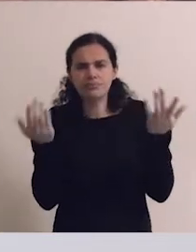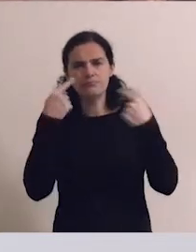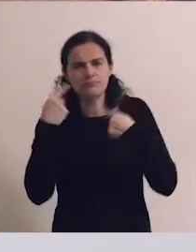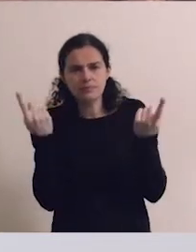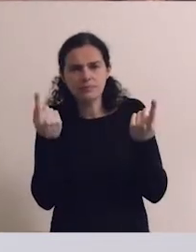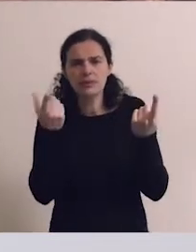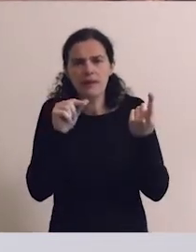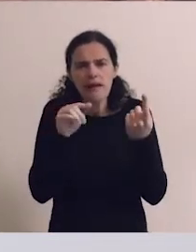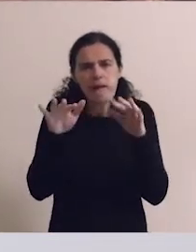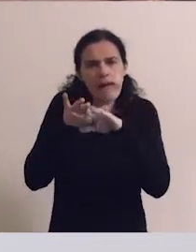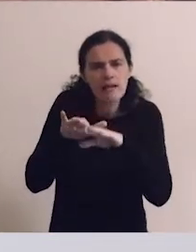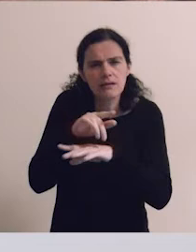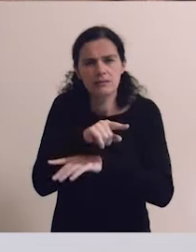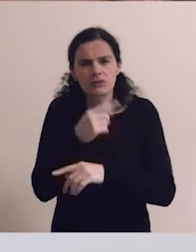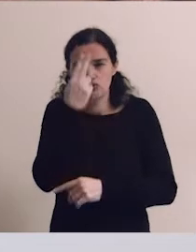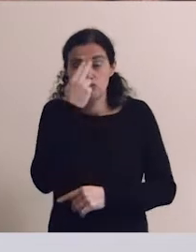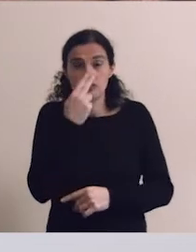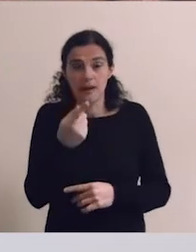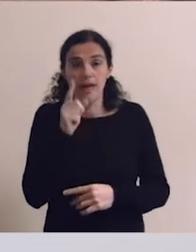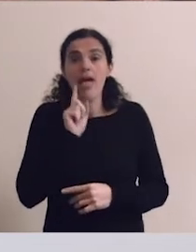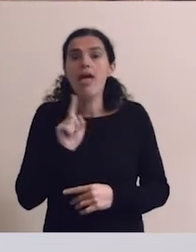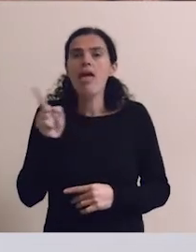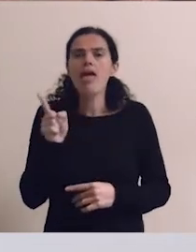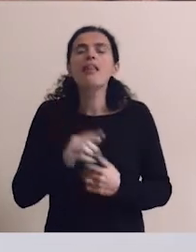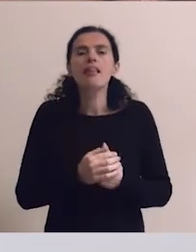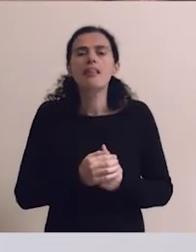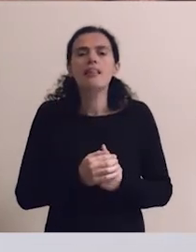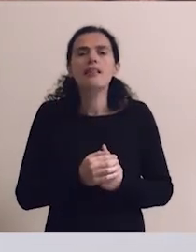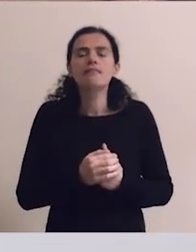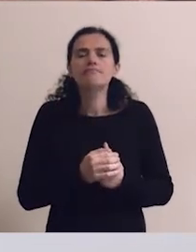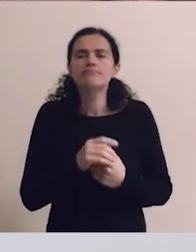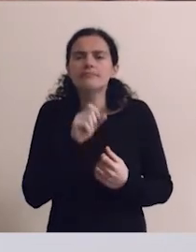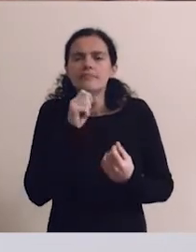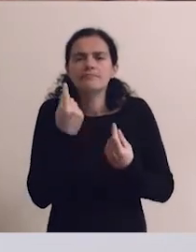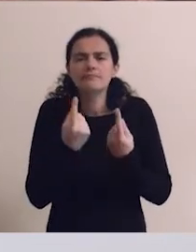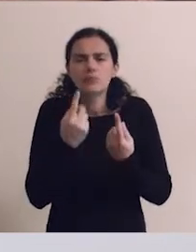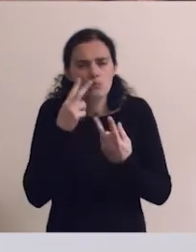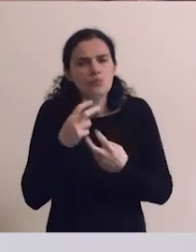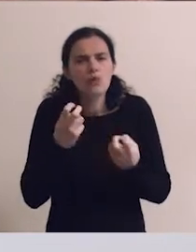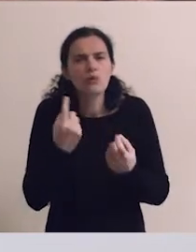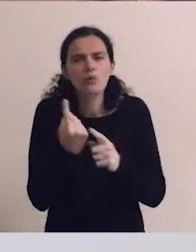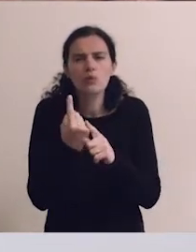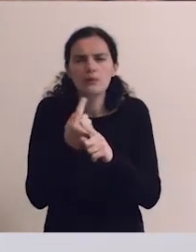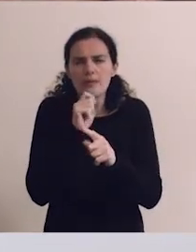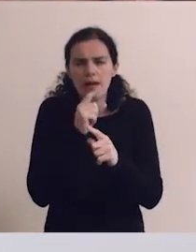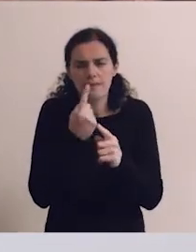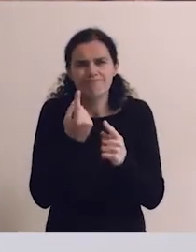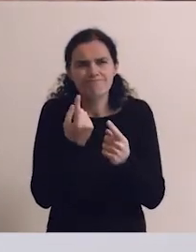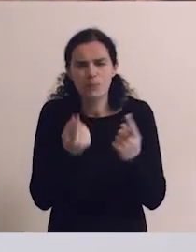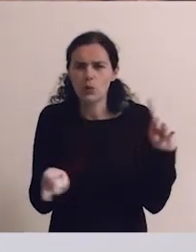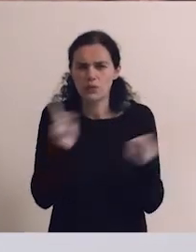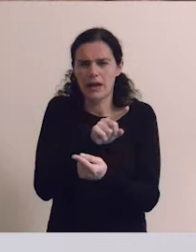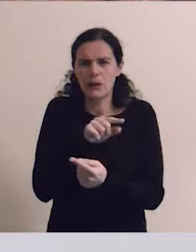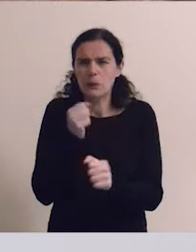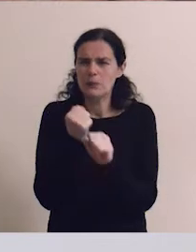discovering, and uncovering history, she put her finger on something which is actually quite